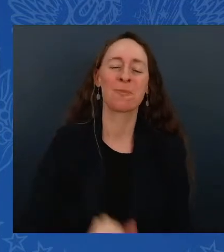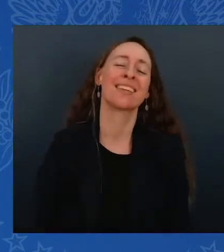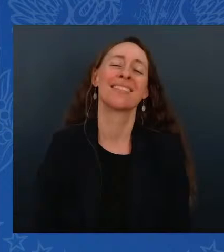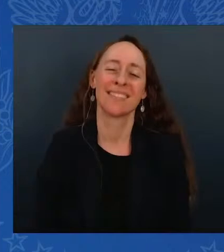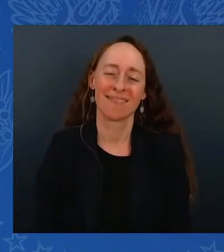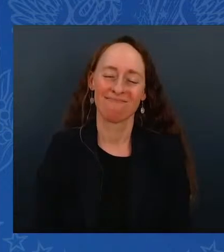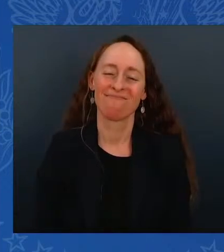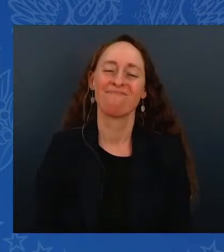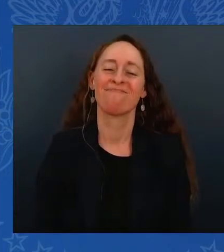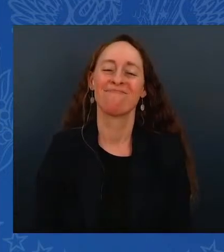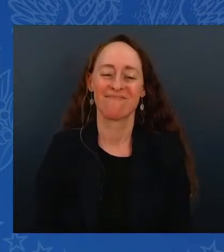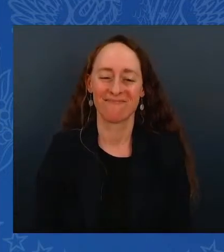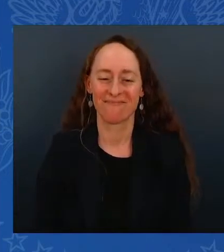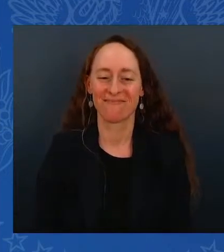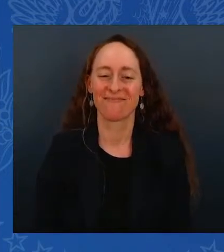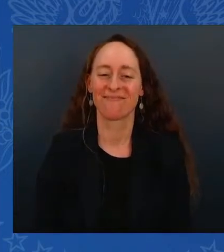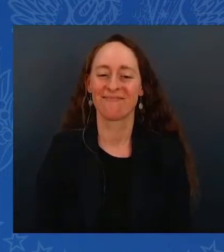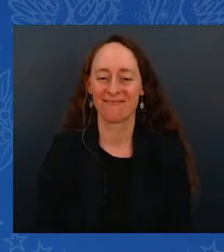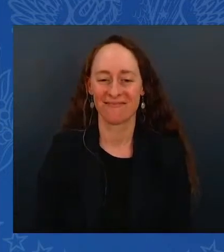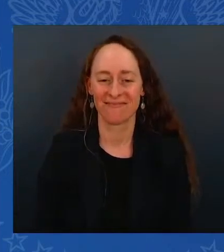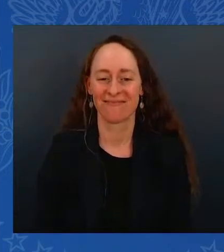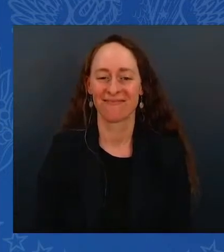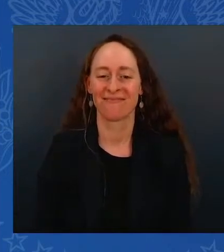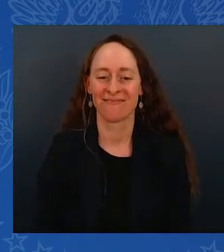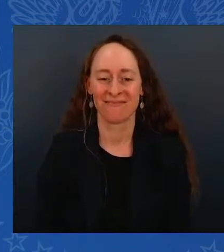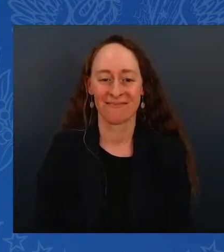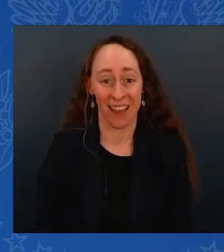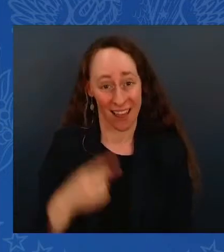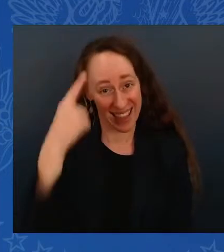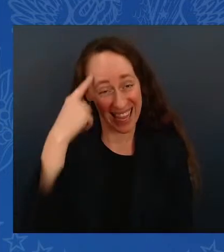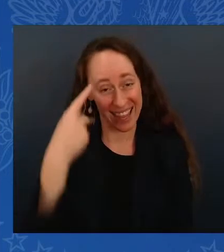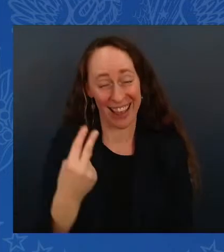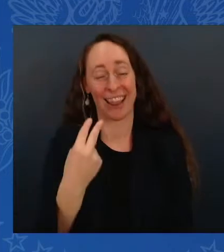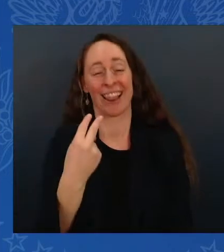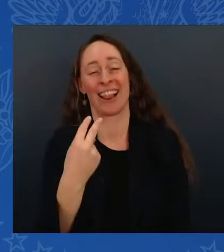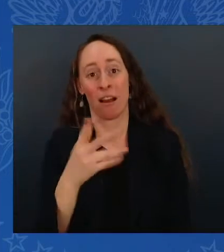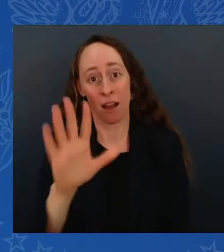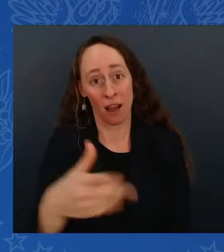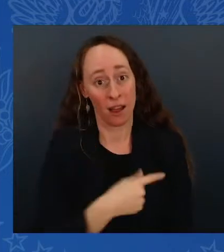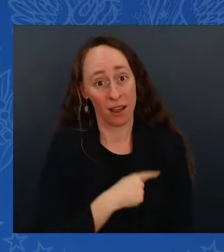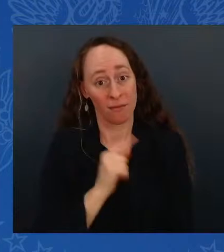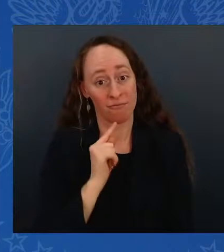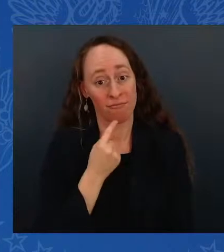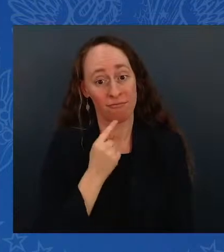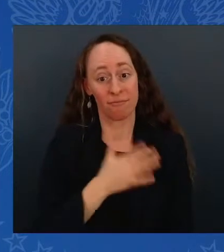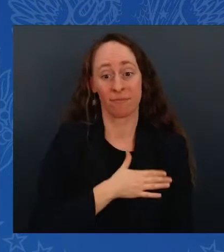You all think I'm kidding. My younger sister used to be 3 years younger than me. She's now 20 years younger.